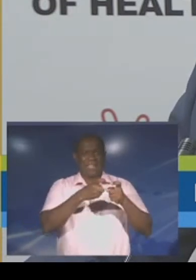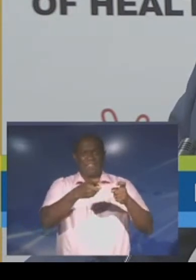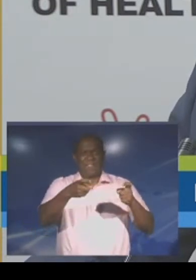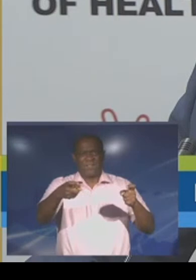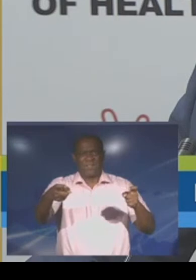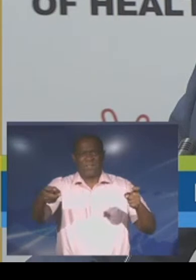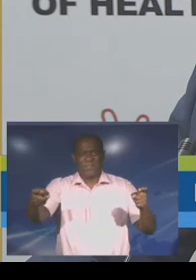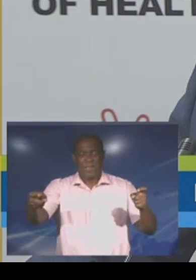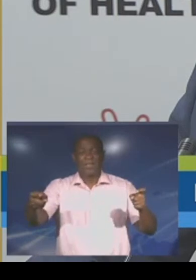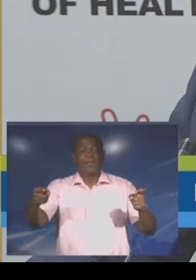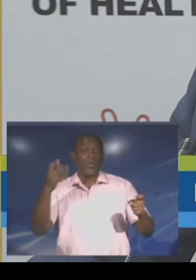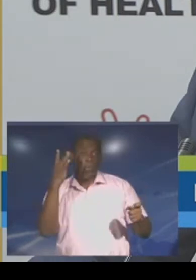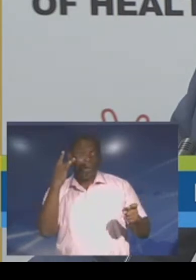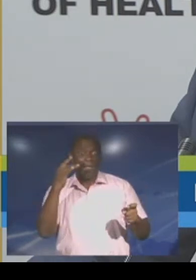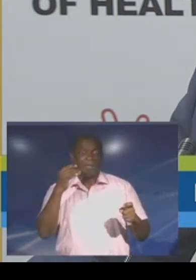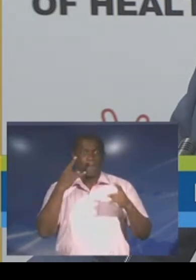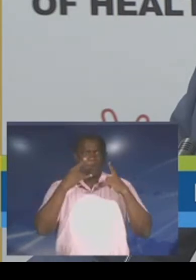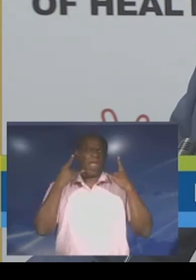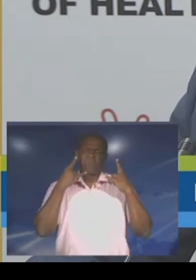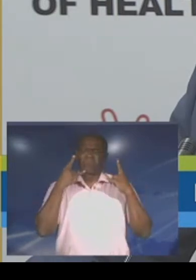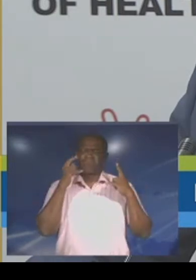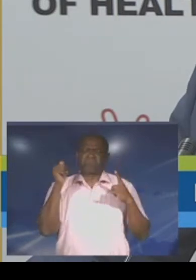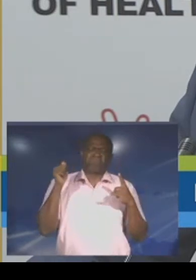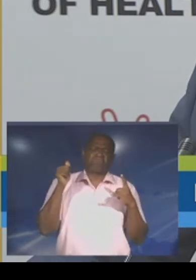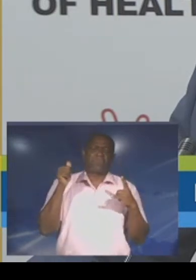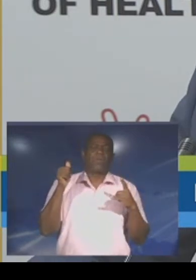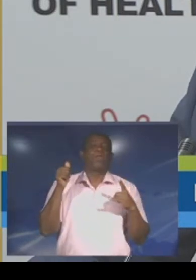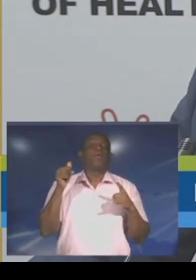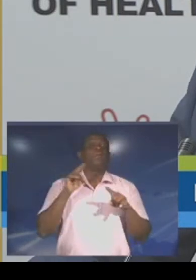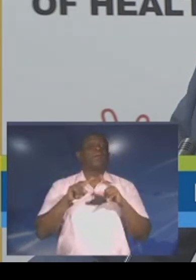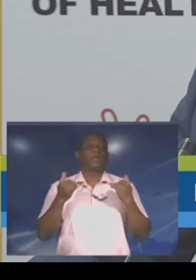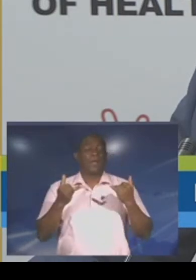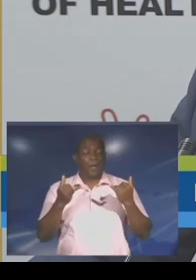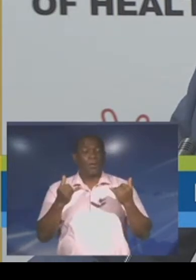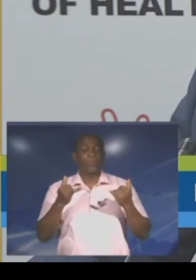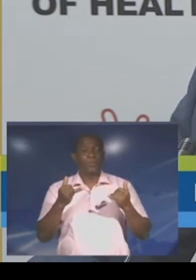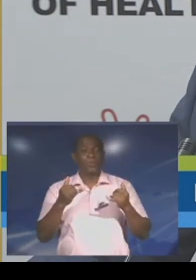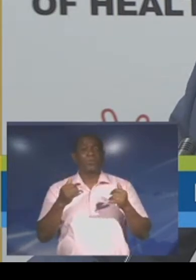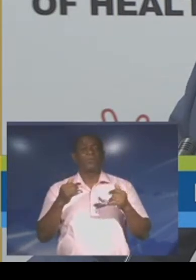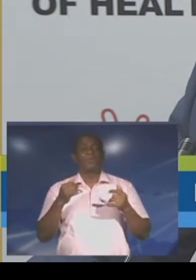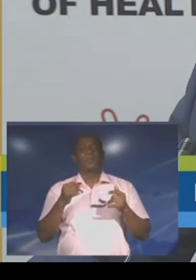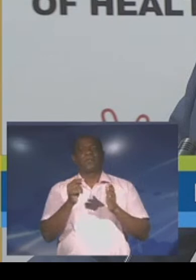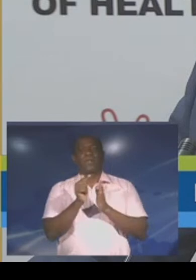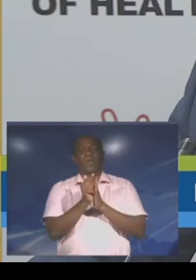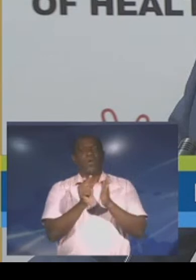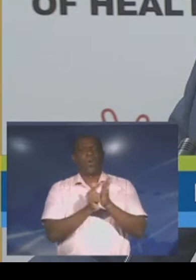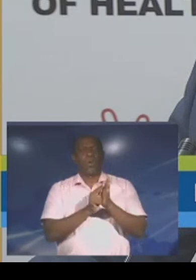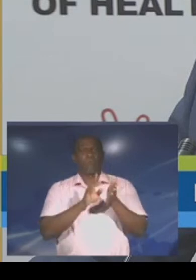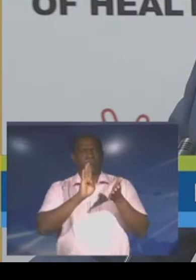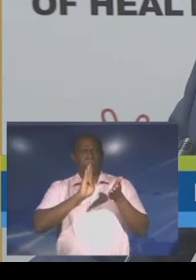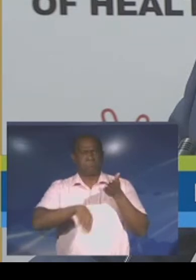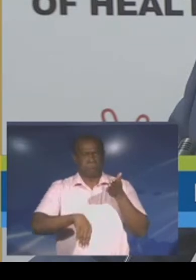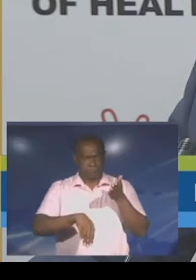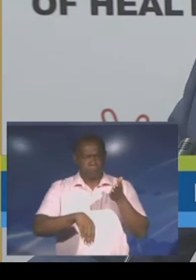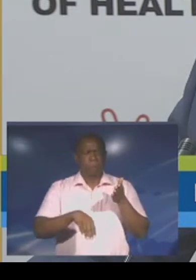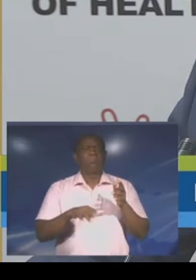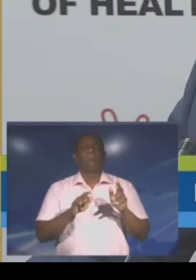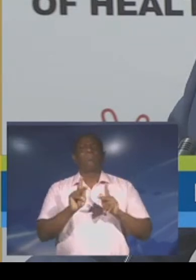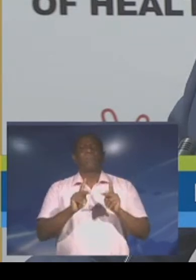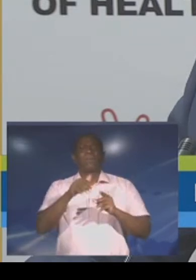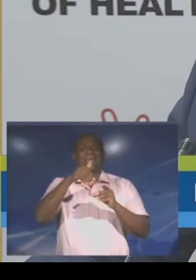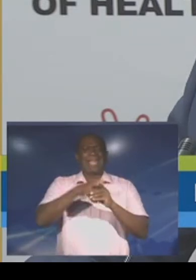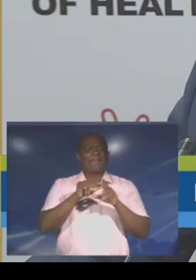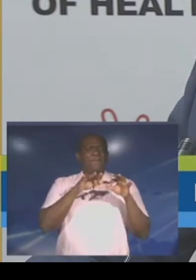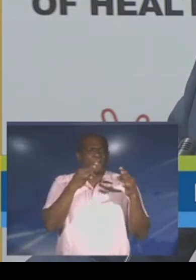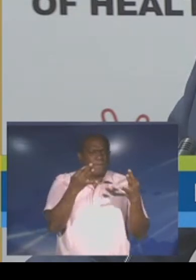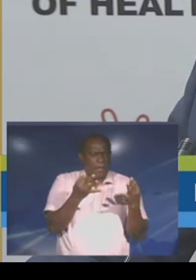the mandate has been dropped for people traveling with families in a vehicle, that number went from around that